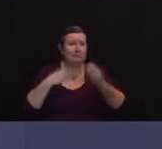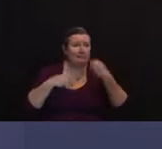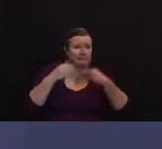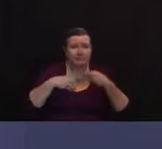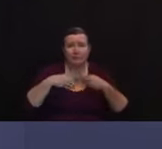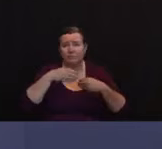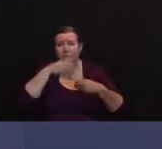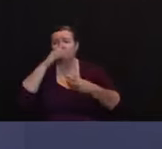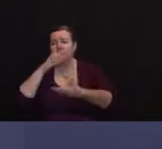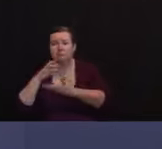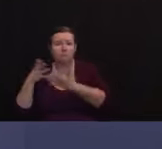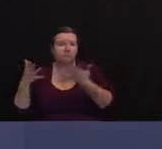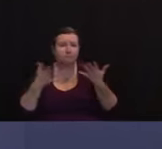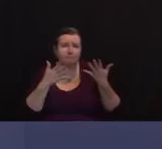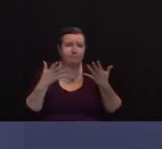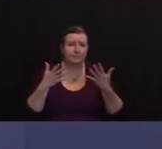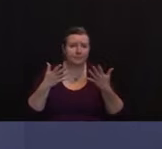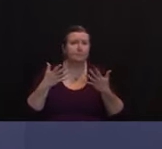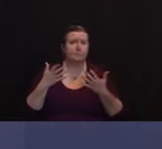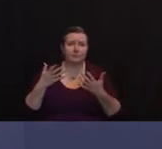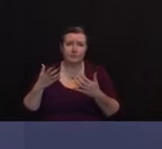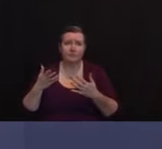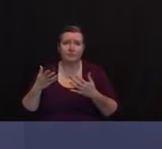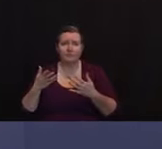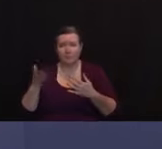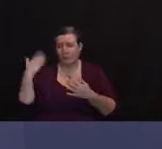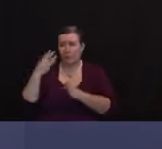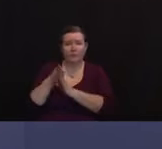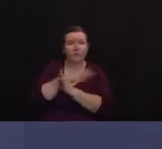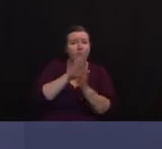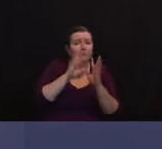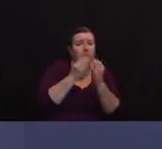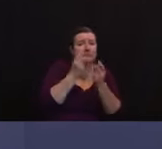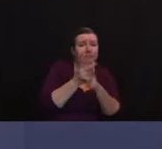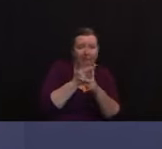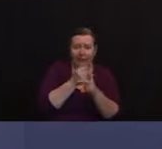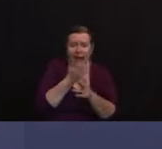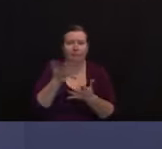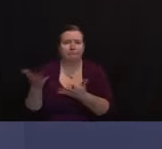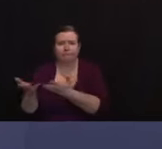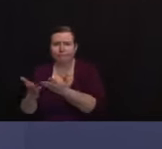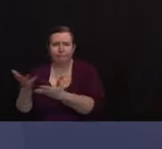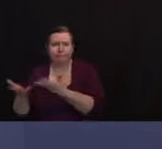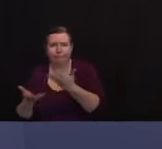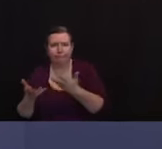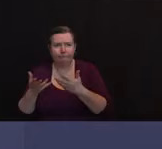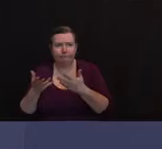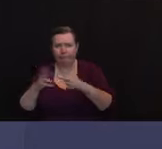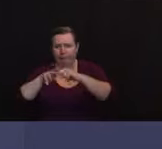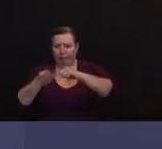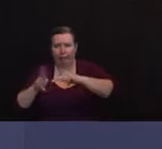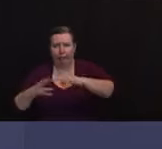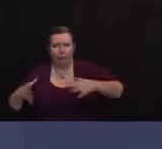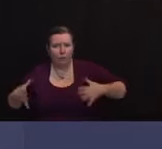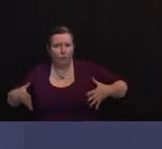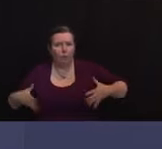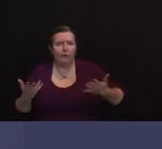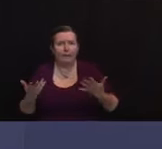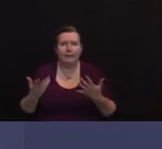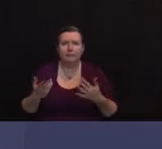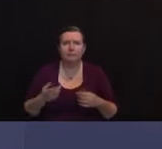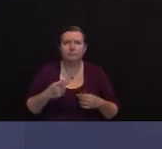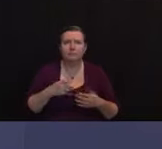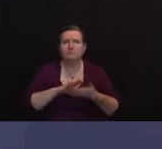by family or a caregiver, and who is experiencing weight loss or dehydration. A